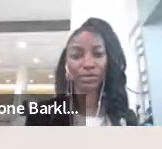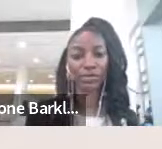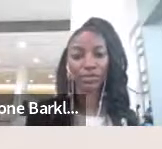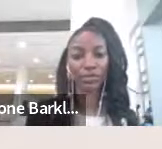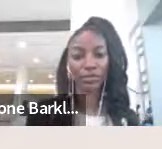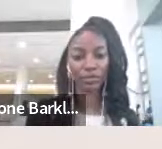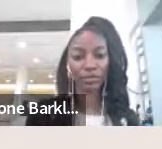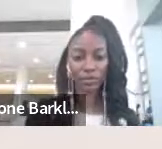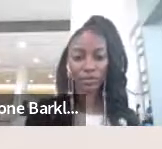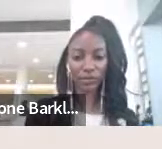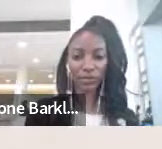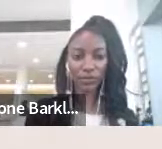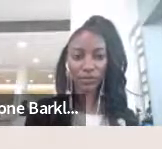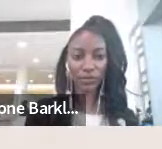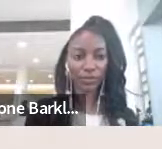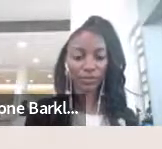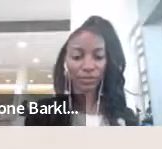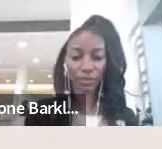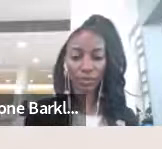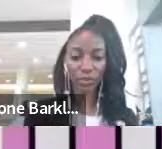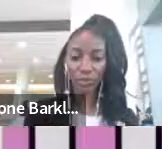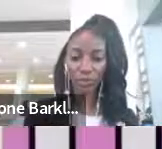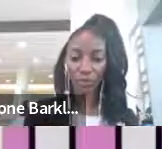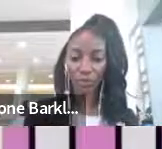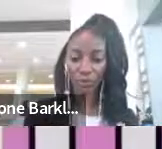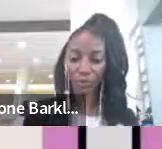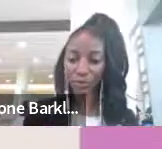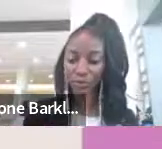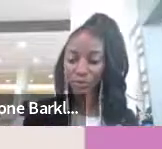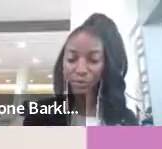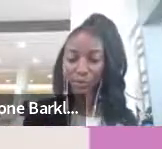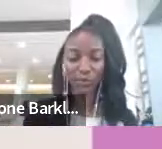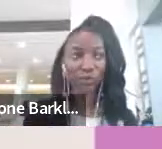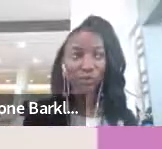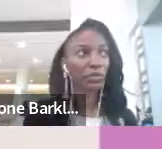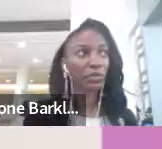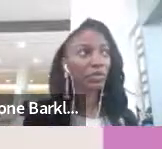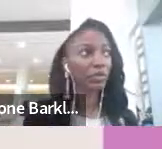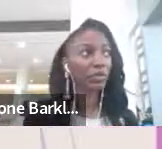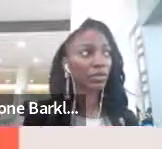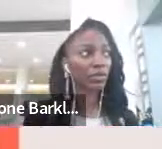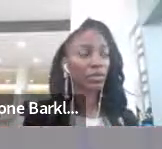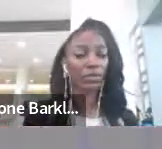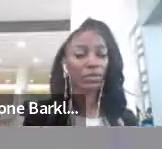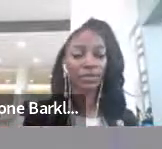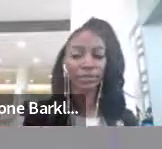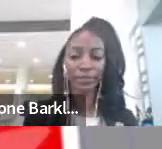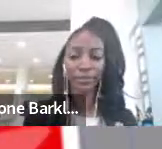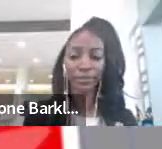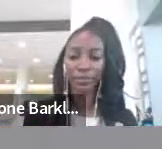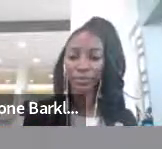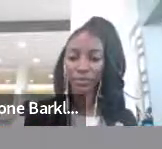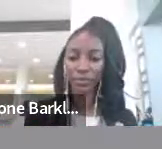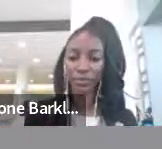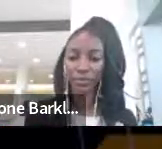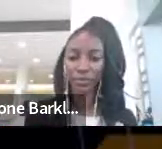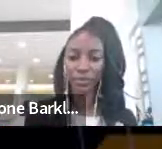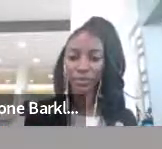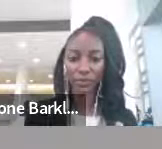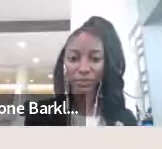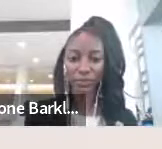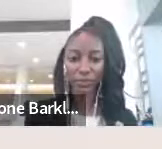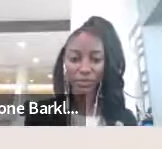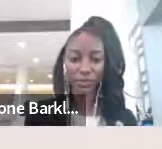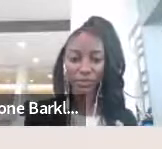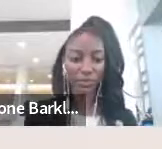generated in a city hundreds of miles from the ocean. When someone litters on the street or parking lot, rainwater can move the trash into storm drains